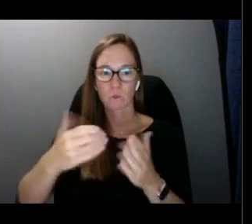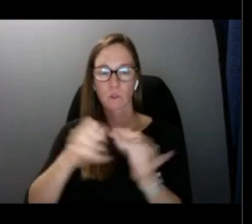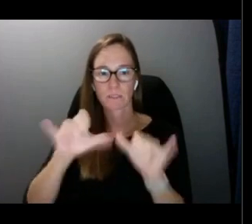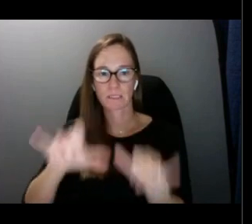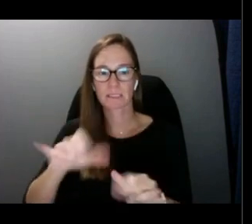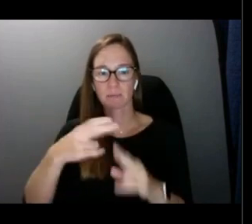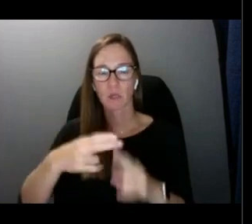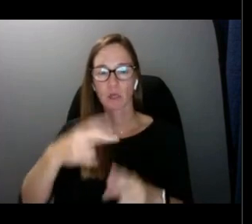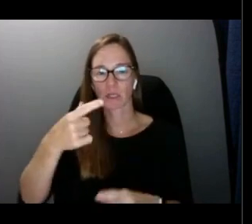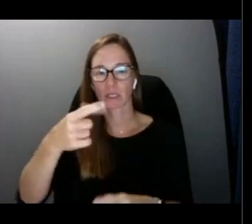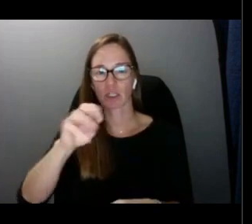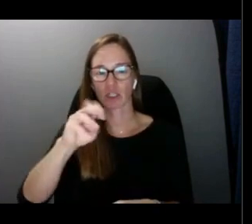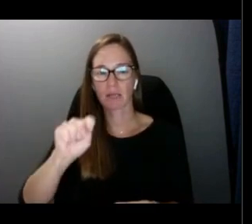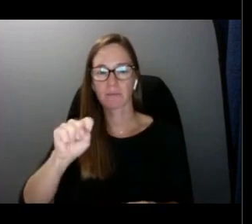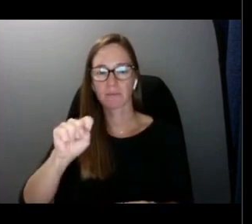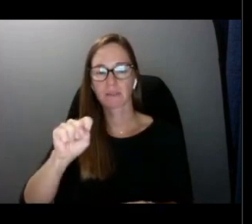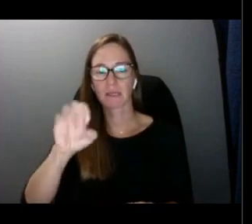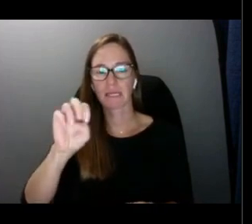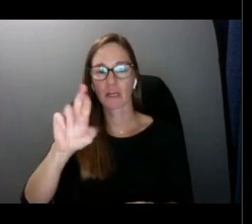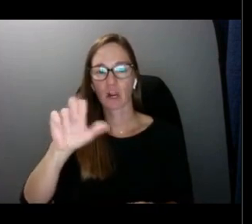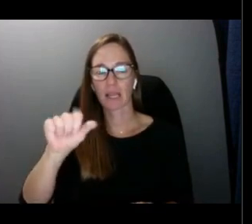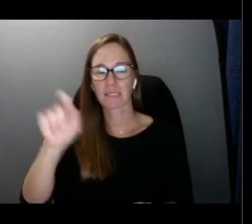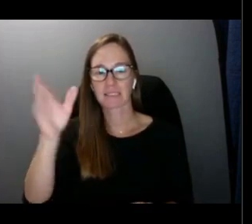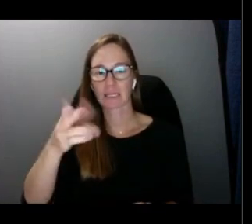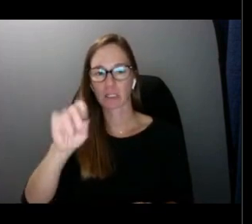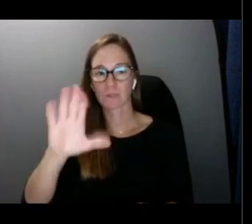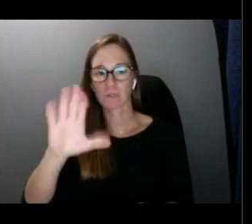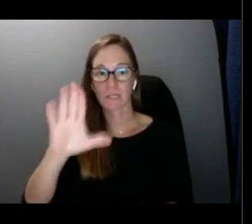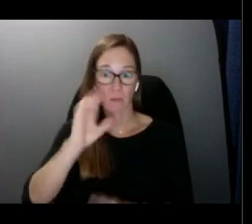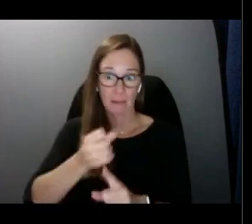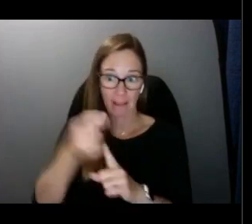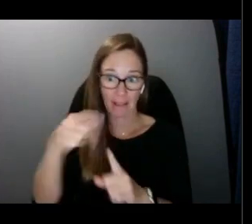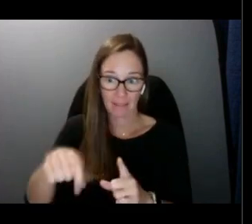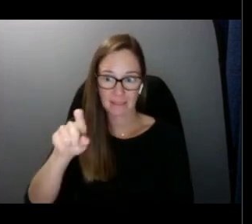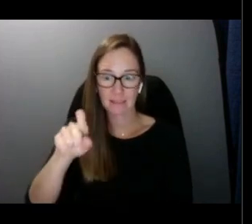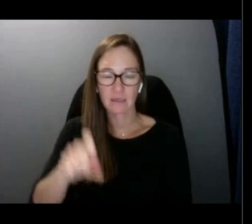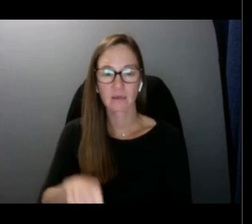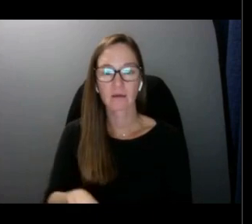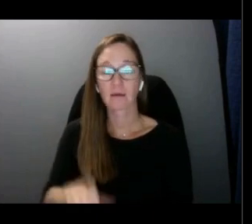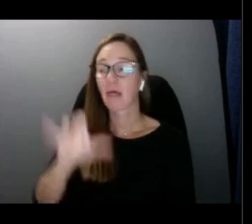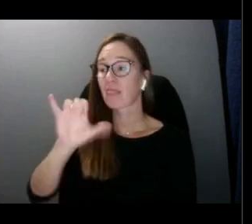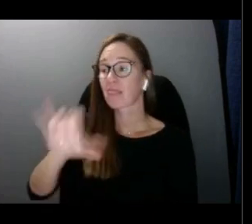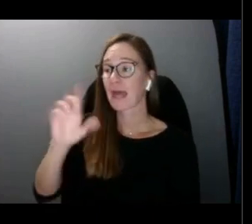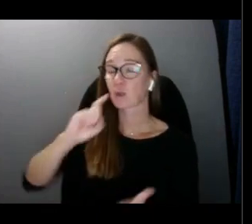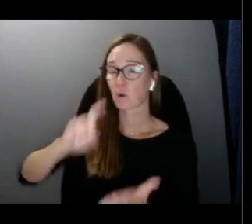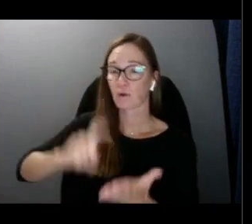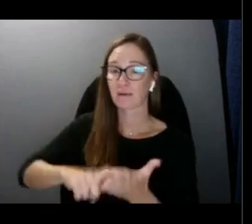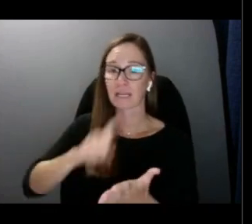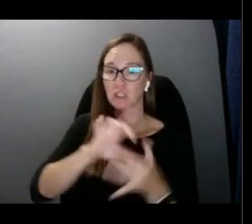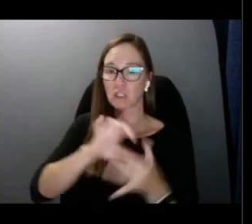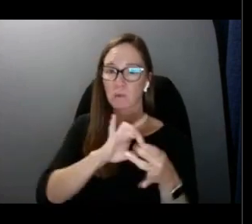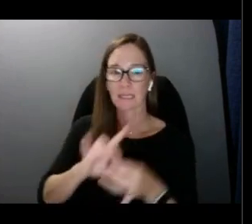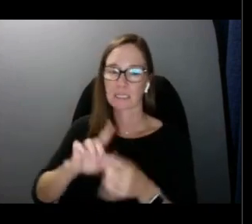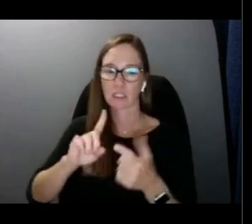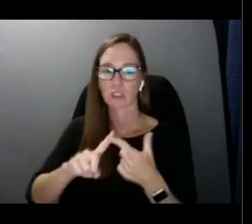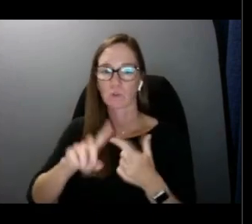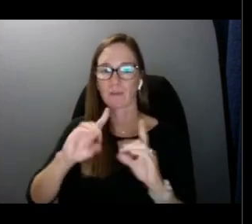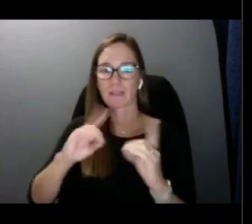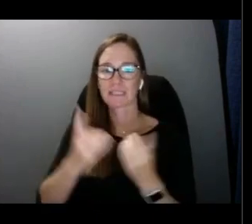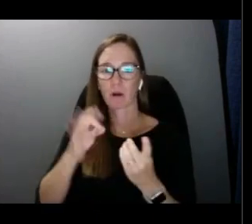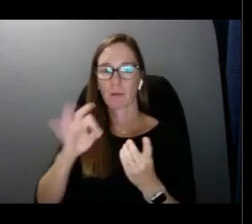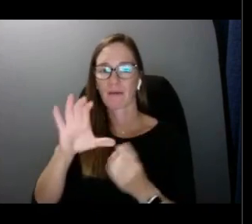GEMS, ERA/DOC. Will that impact this? That notification is related to the Department